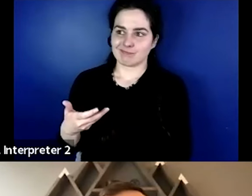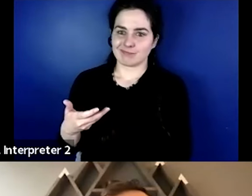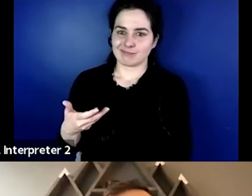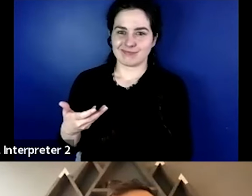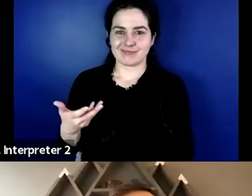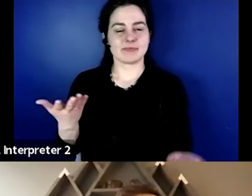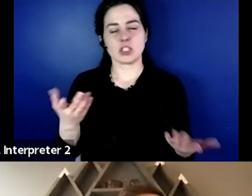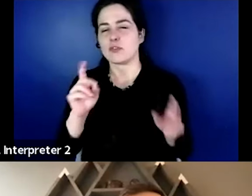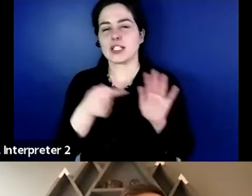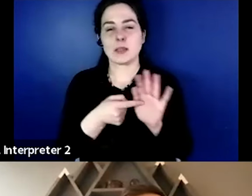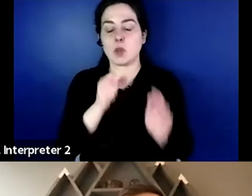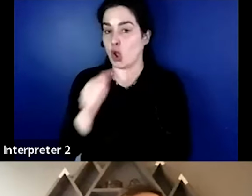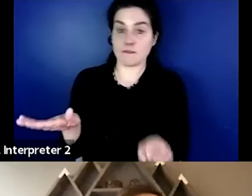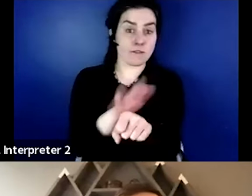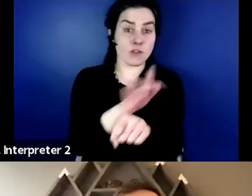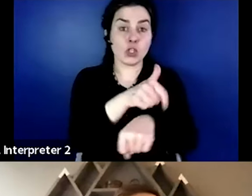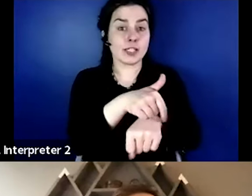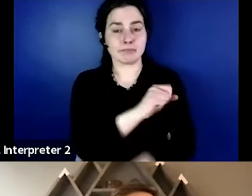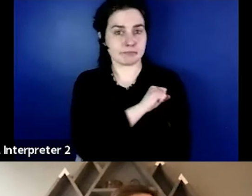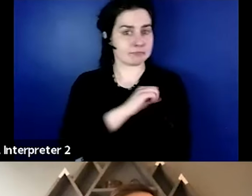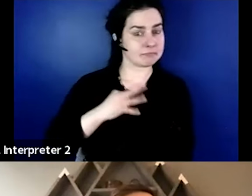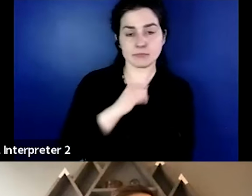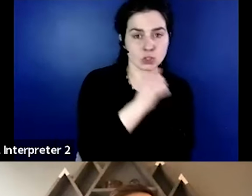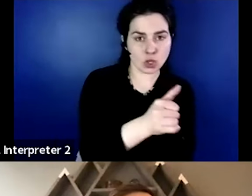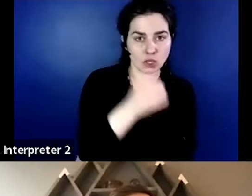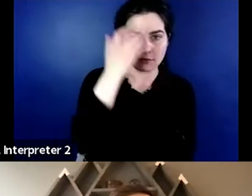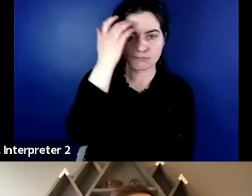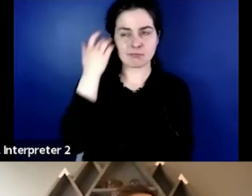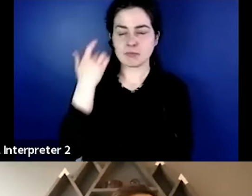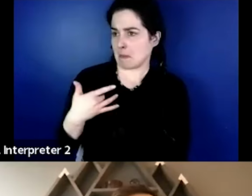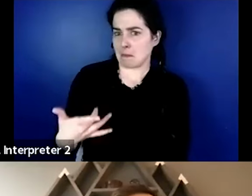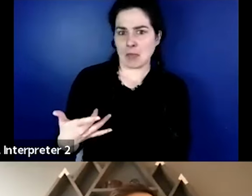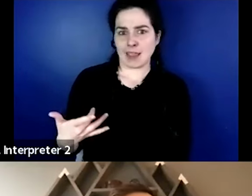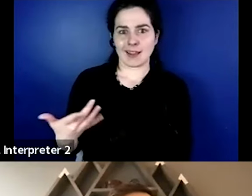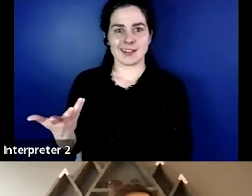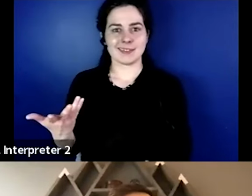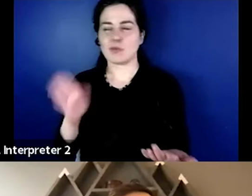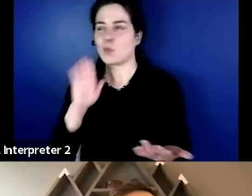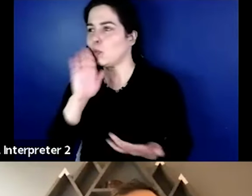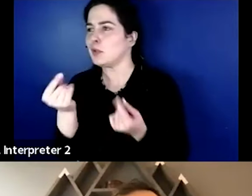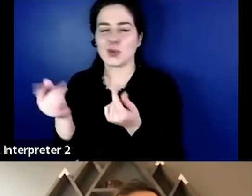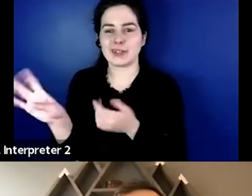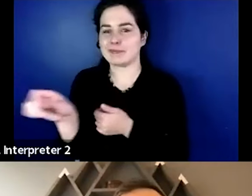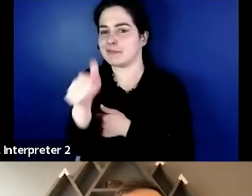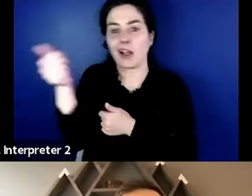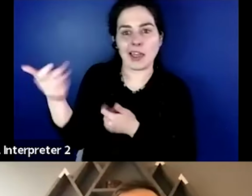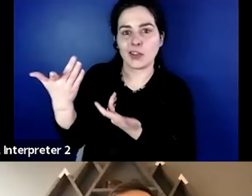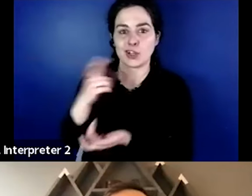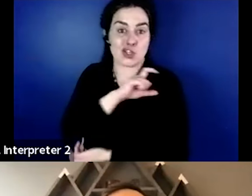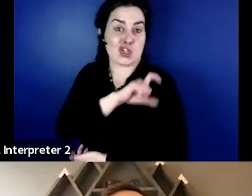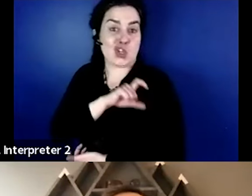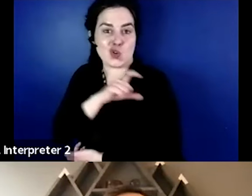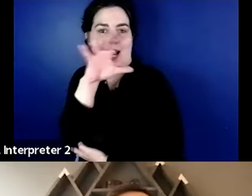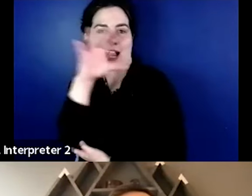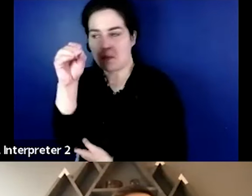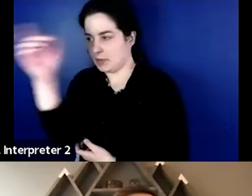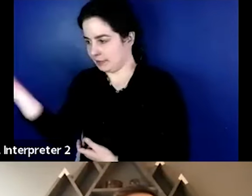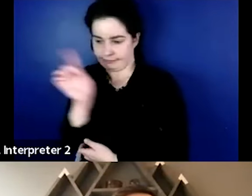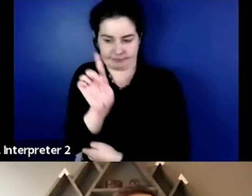full-time staff of the university or college. They are oftentimes coming from like a security company.